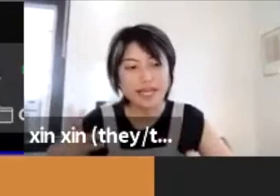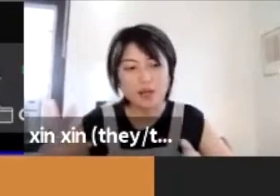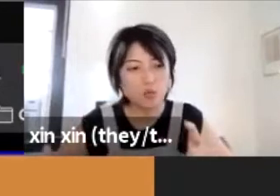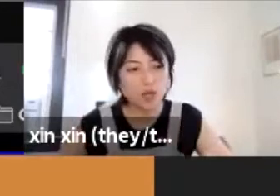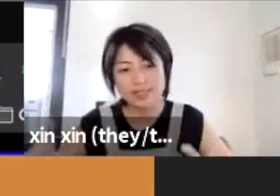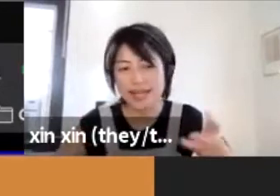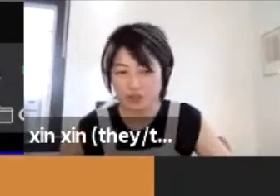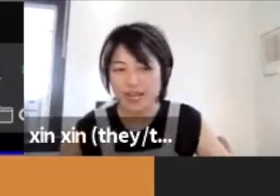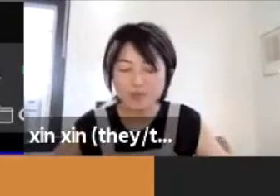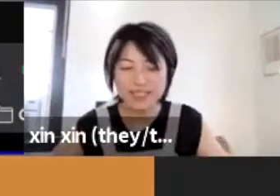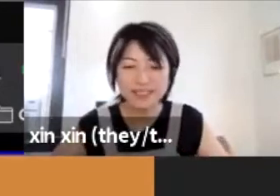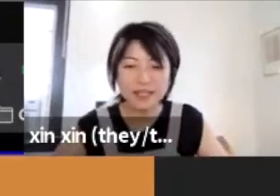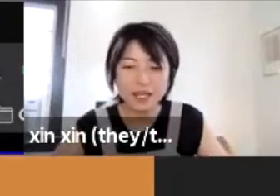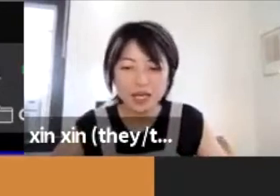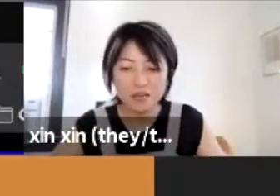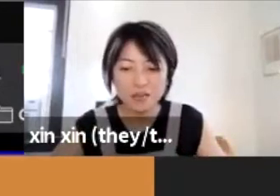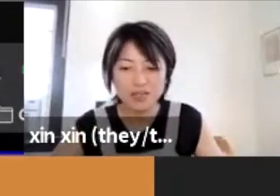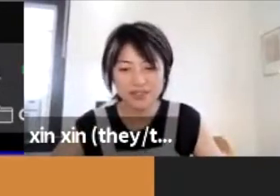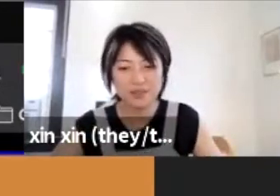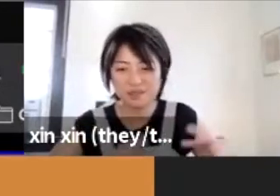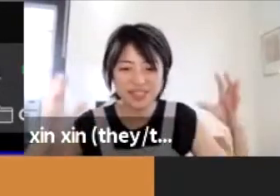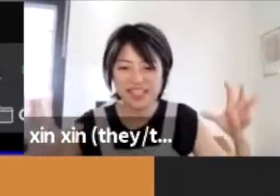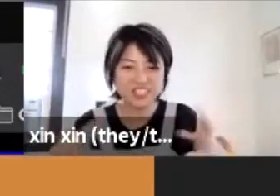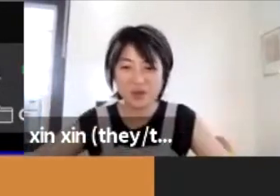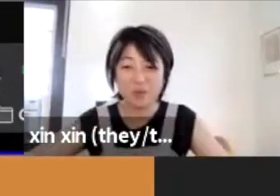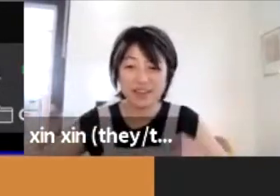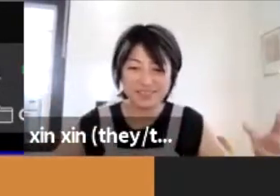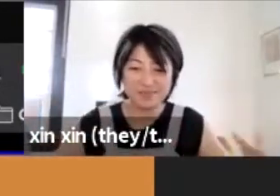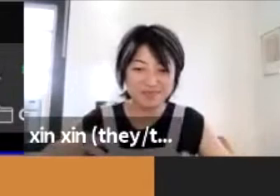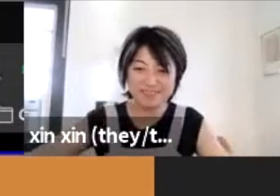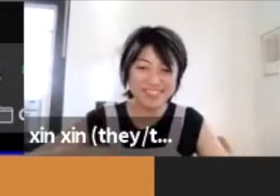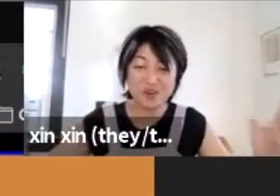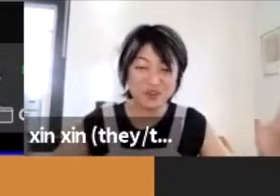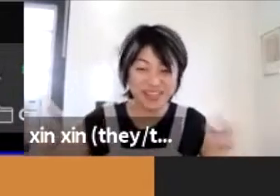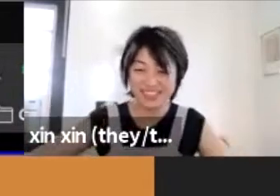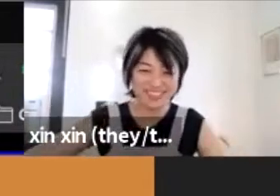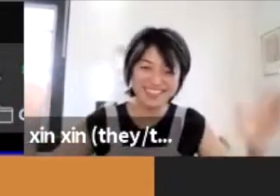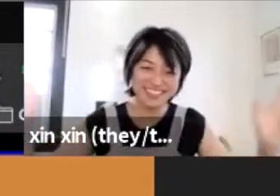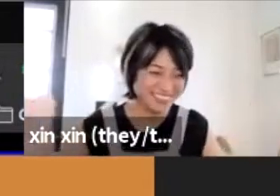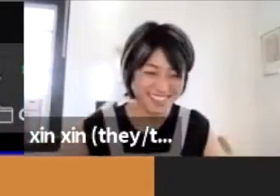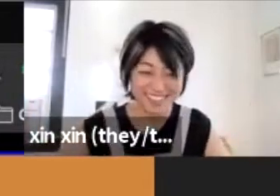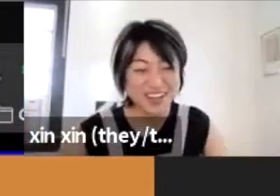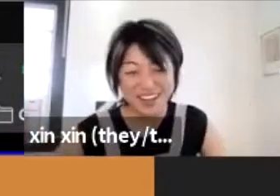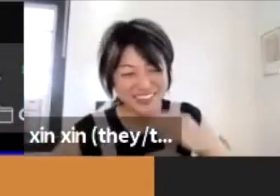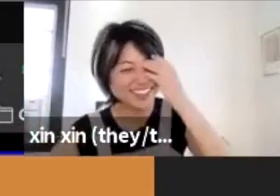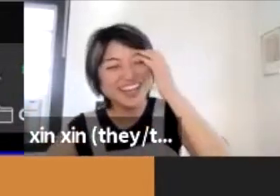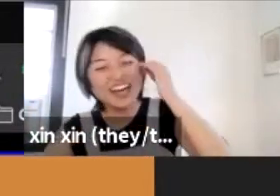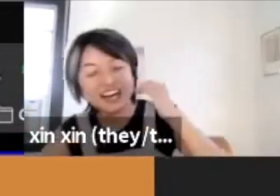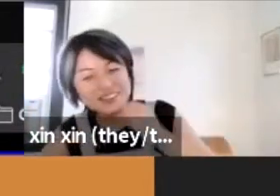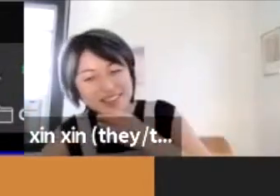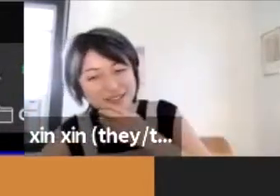of like what is actually happening, it kind of just like went south and just this is what